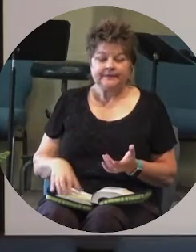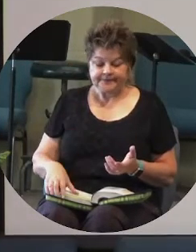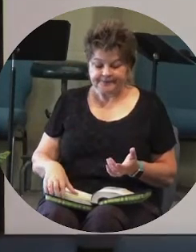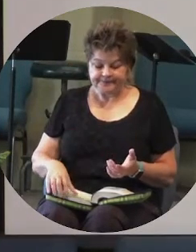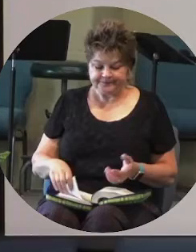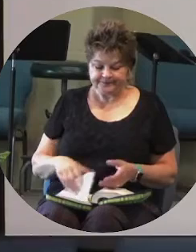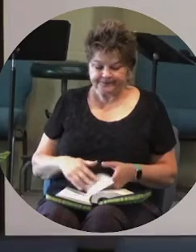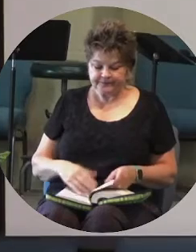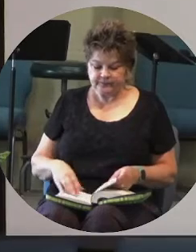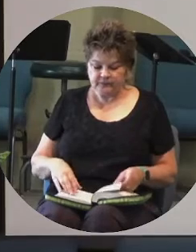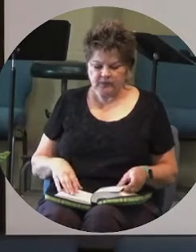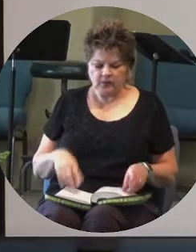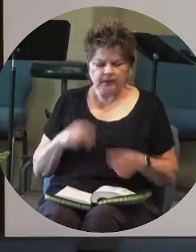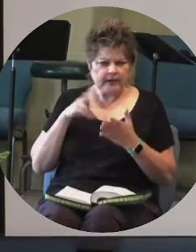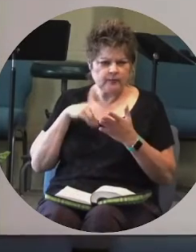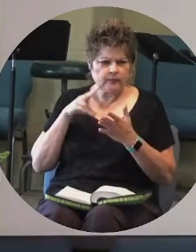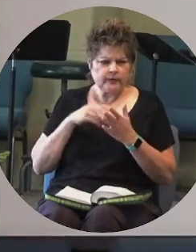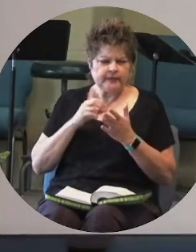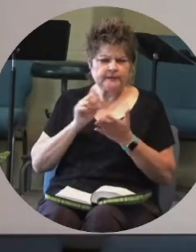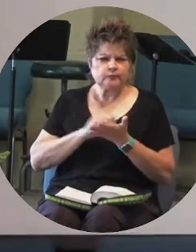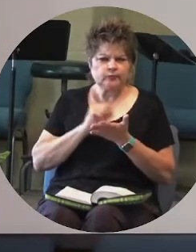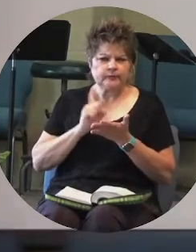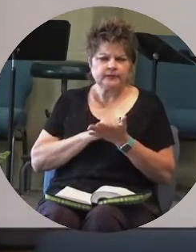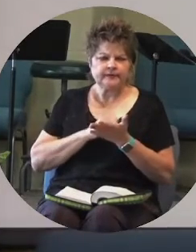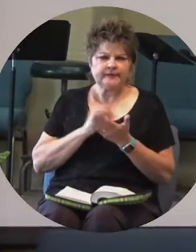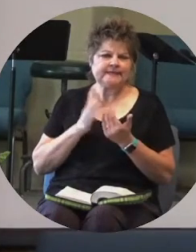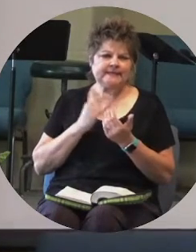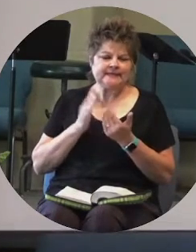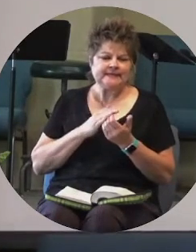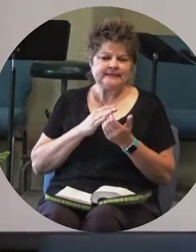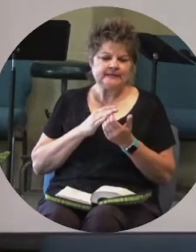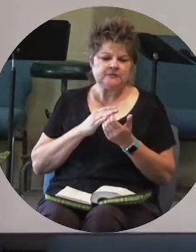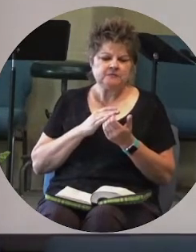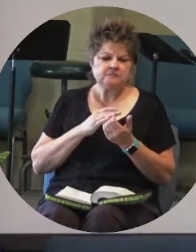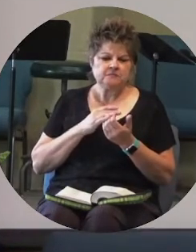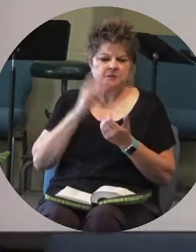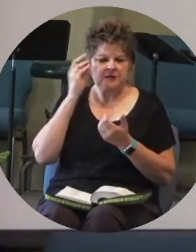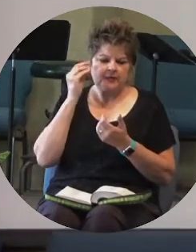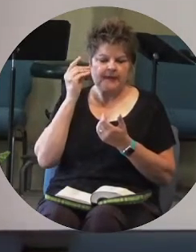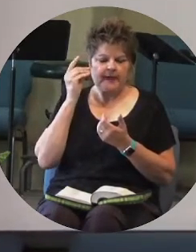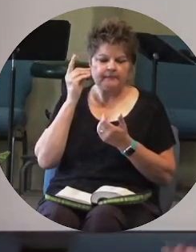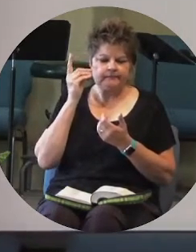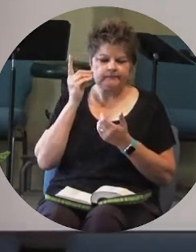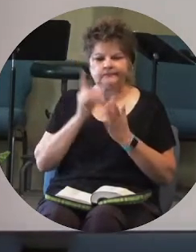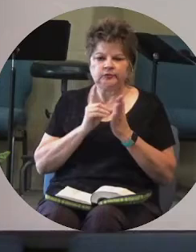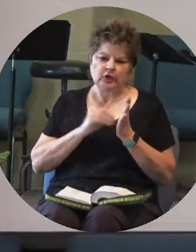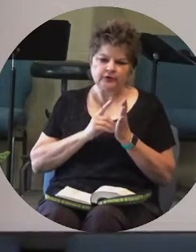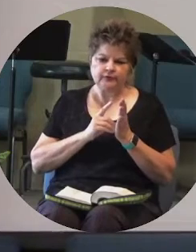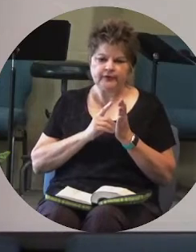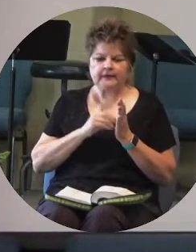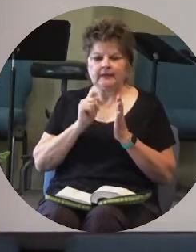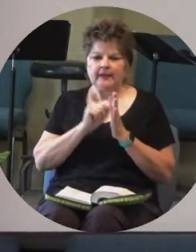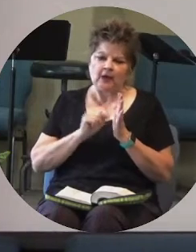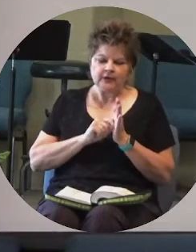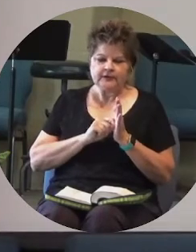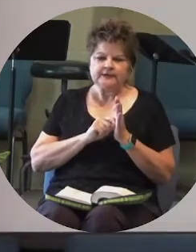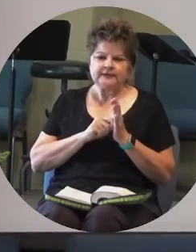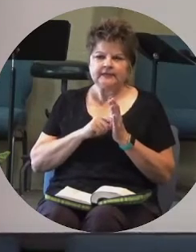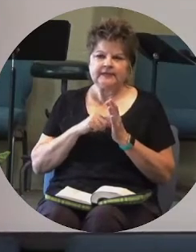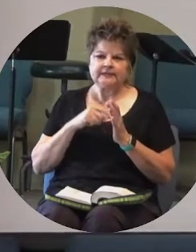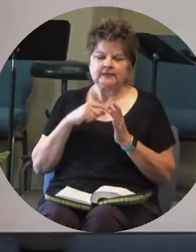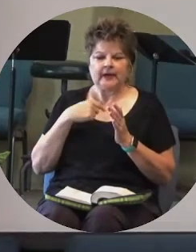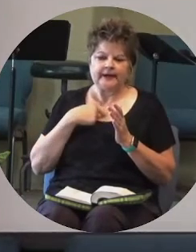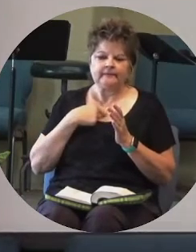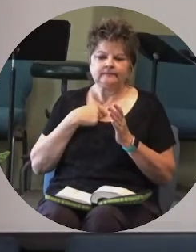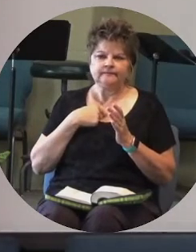when I look at Scripture, it's really easy to look at it doctrinally. It's easy to look at it theologically. You know, I'm a seminary